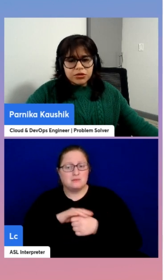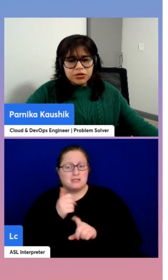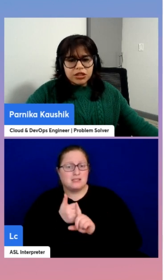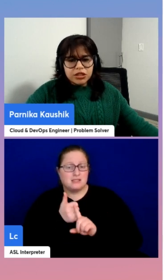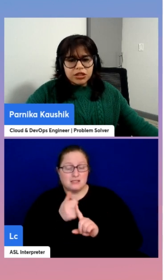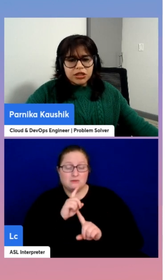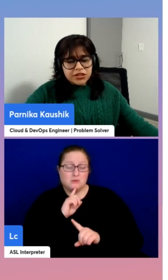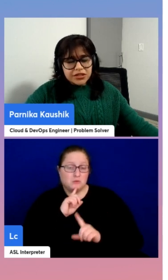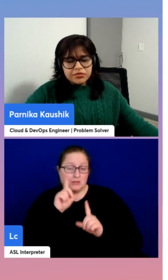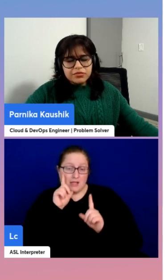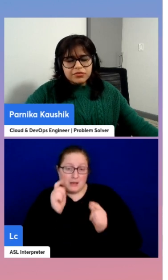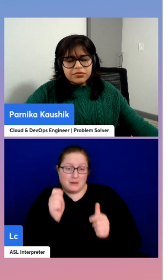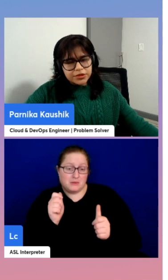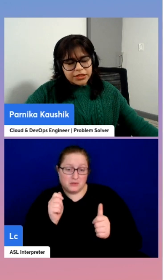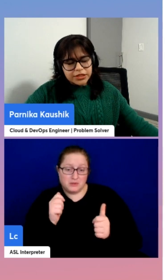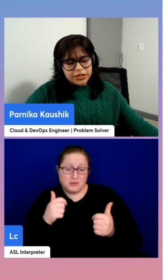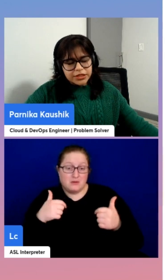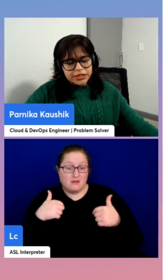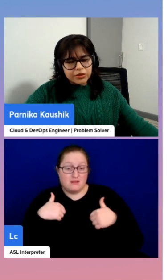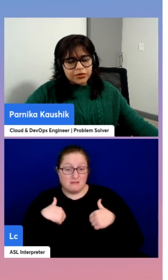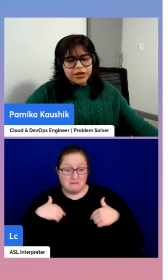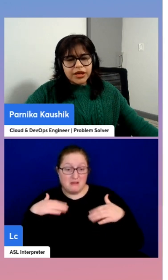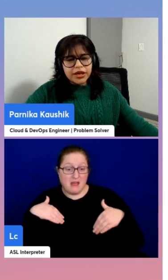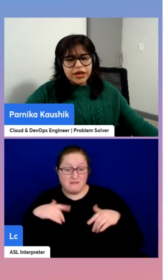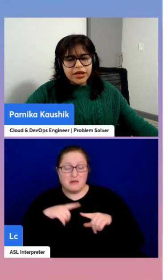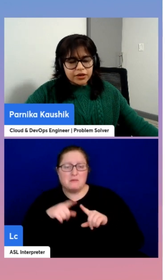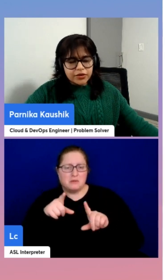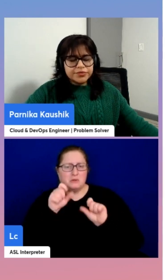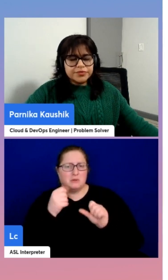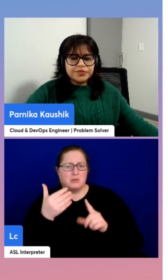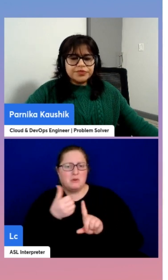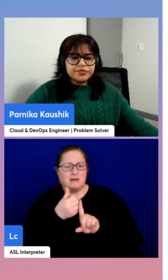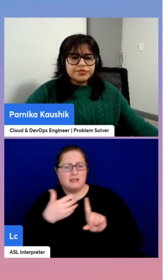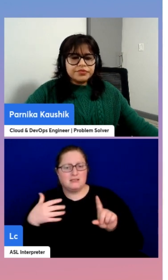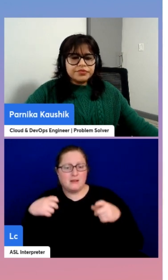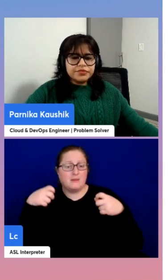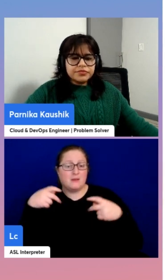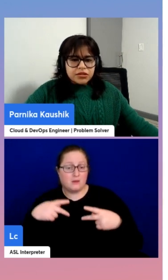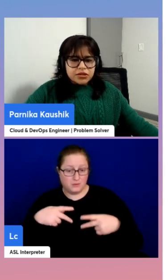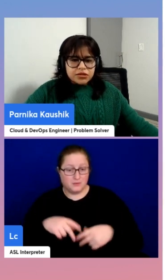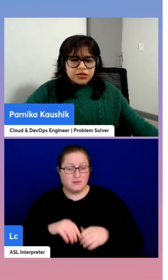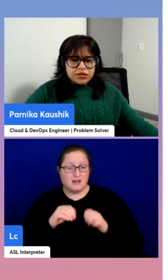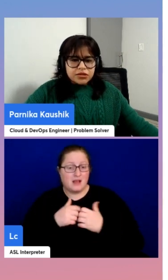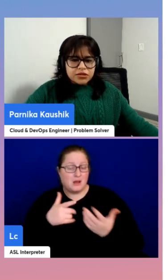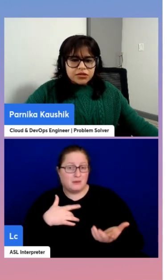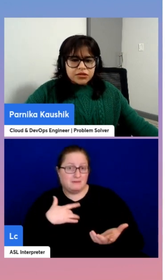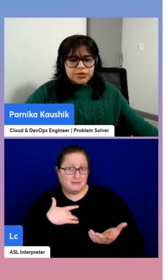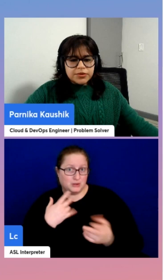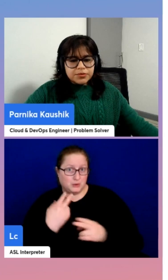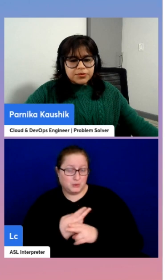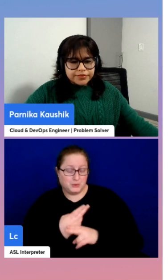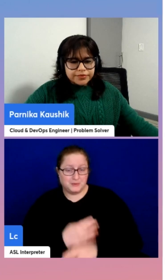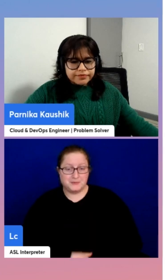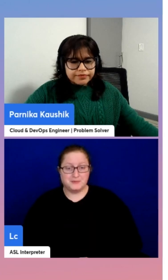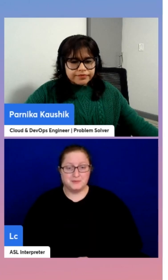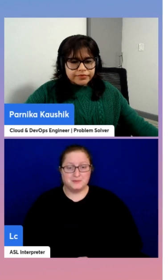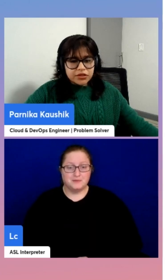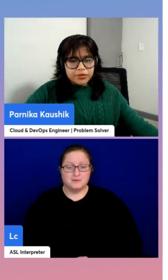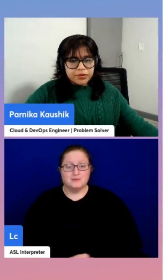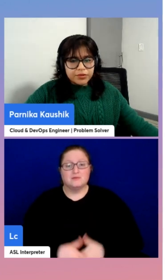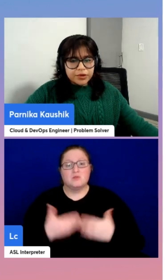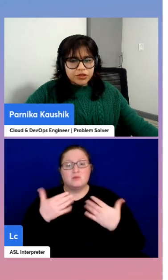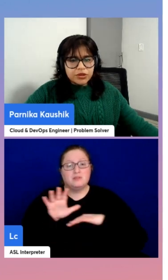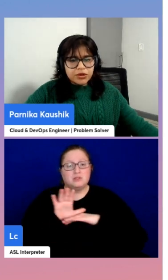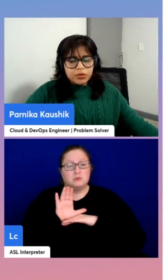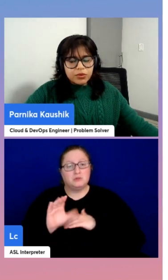you. I haven't done it, but you're welcome to extend the code as and how you feel. So now that the change has been pushed, now it's on the